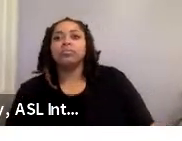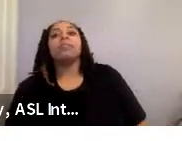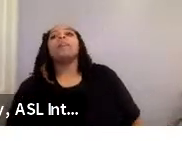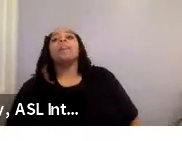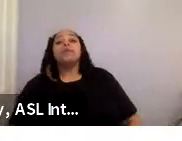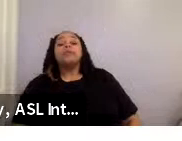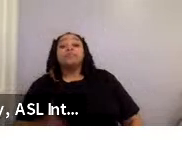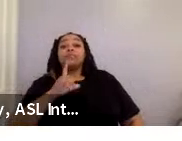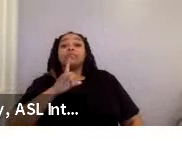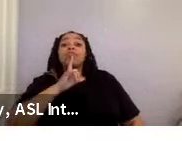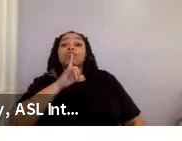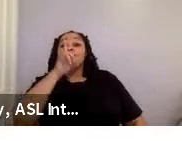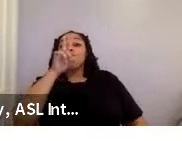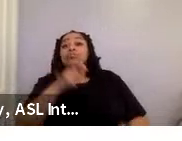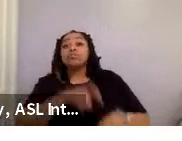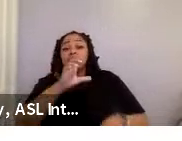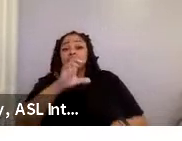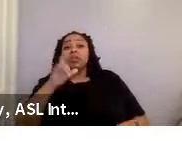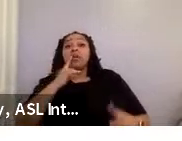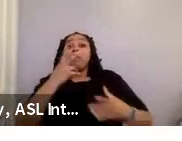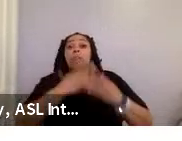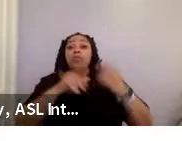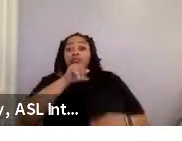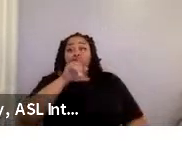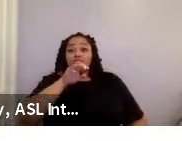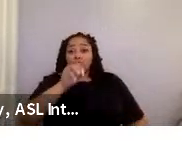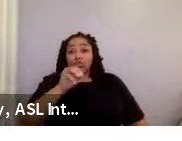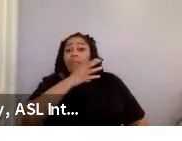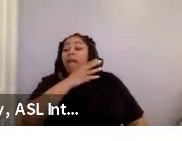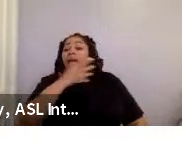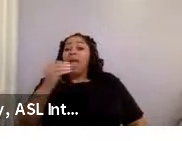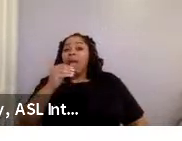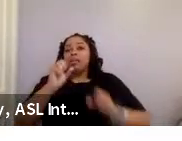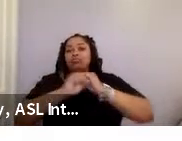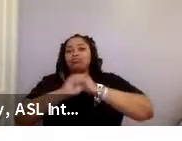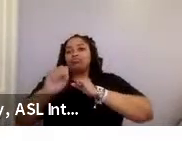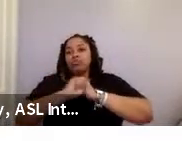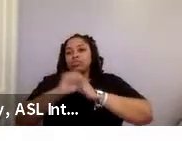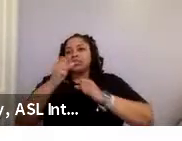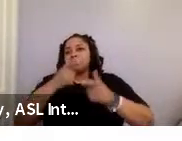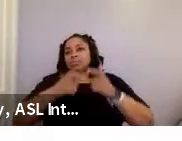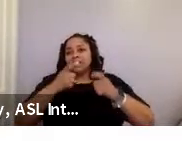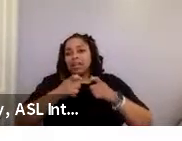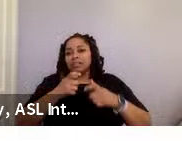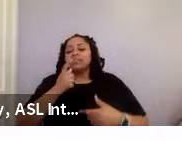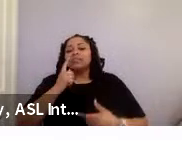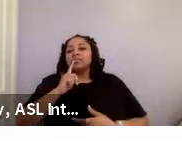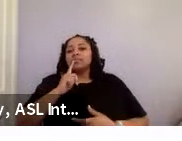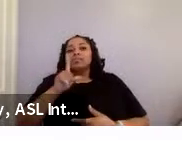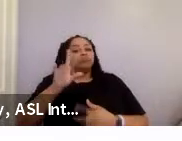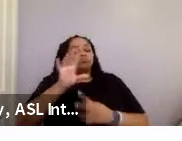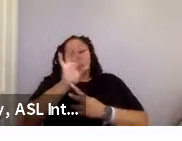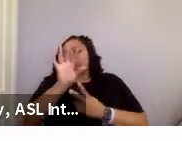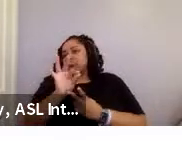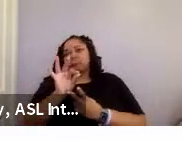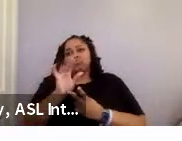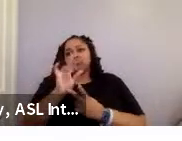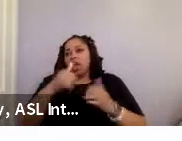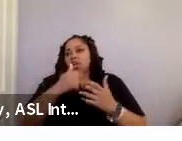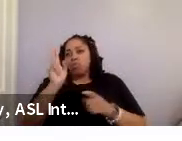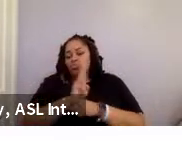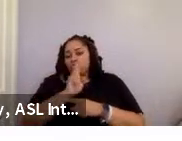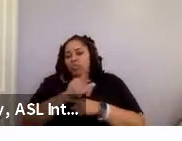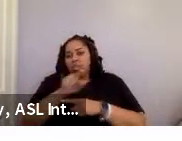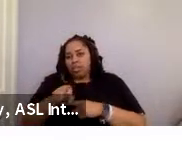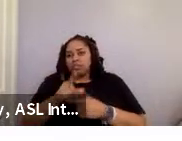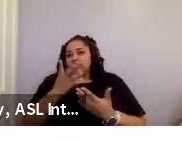Real-time captioning is being provided in both Zoom as well as StreamText external link. You make your own choice as how you want to utilize